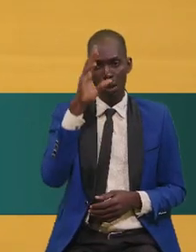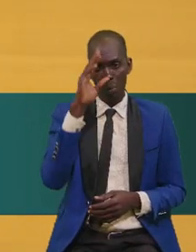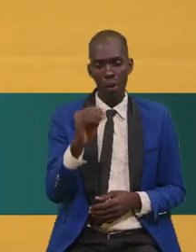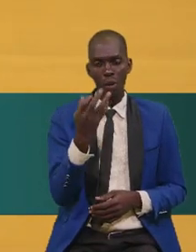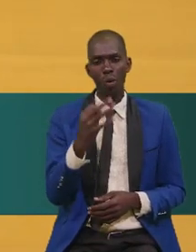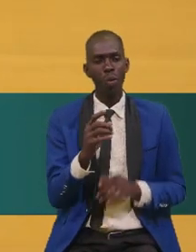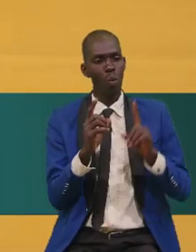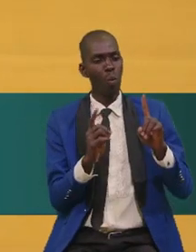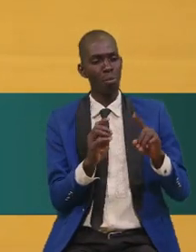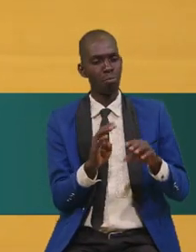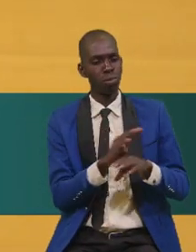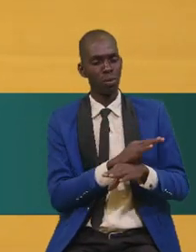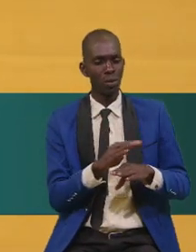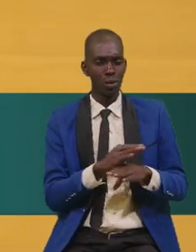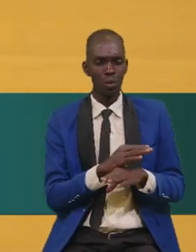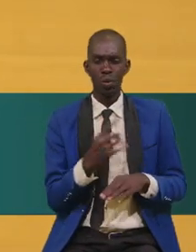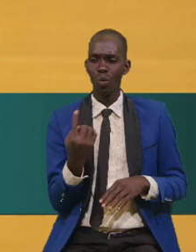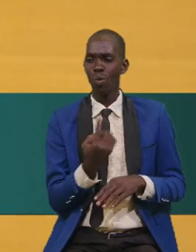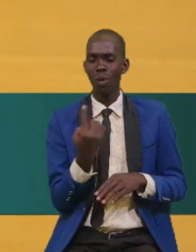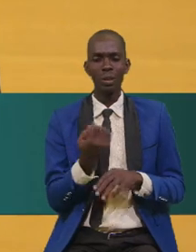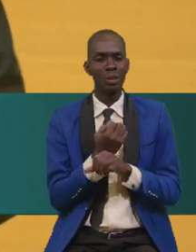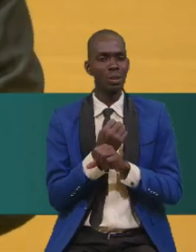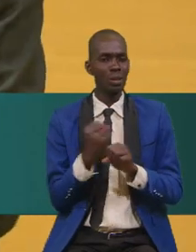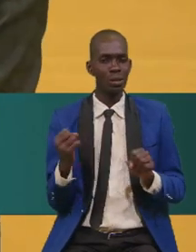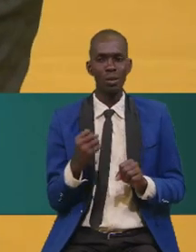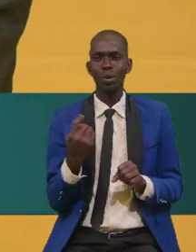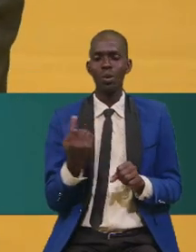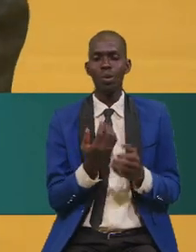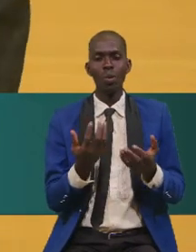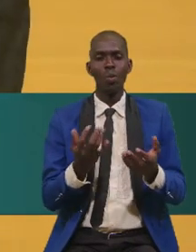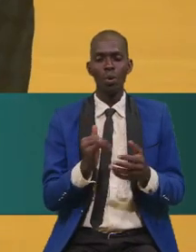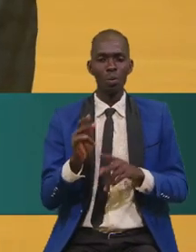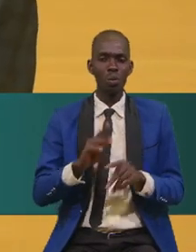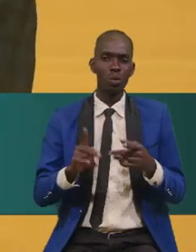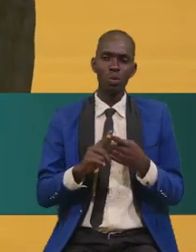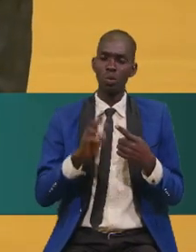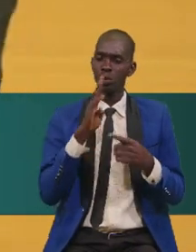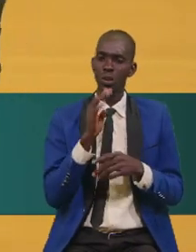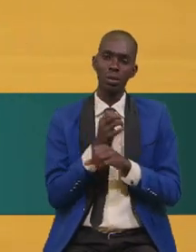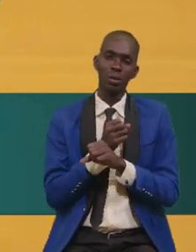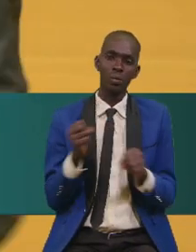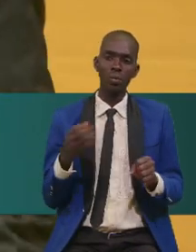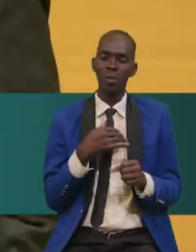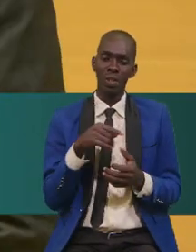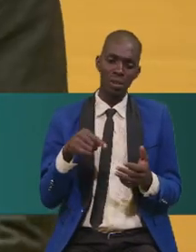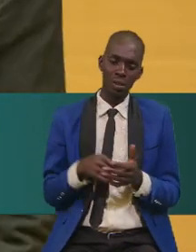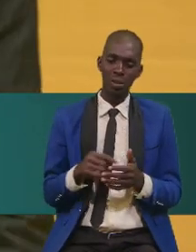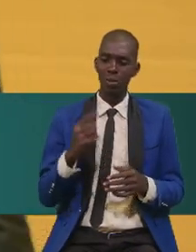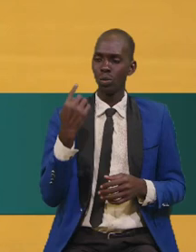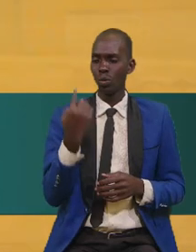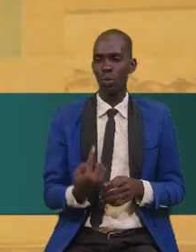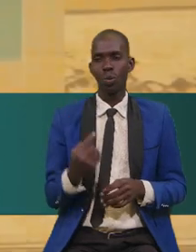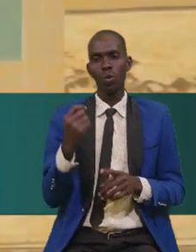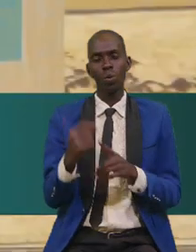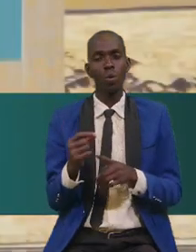only salvation, only wanting people to be saved. And this single work, they came to him